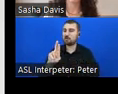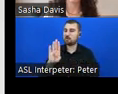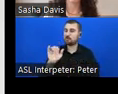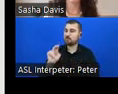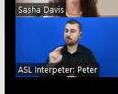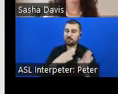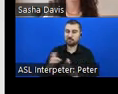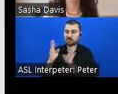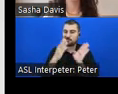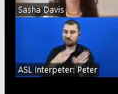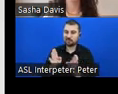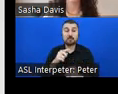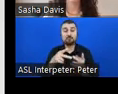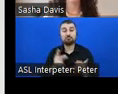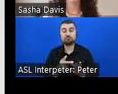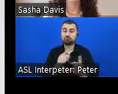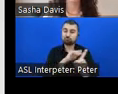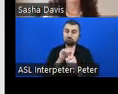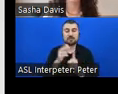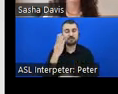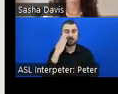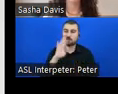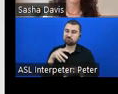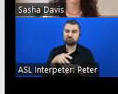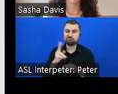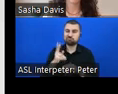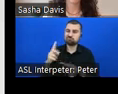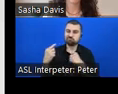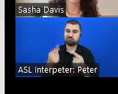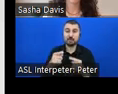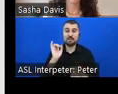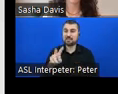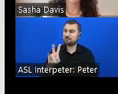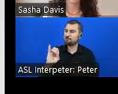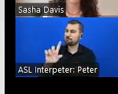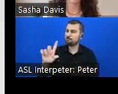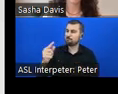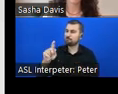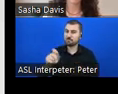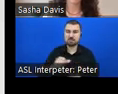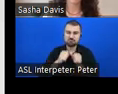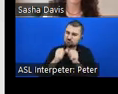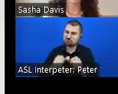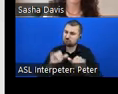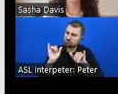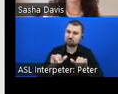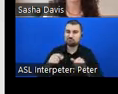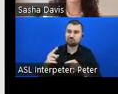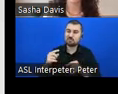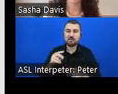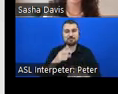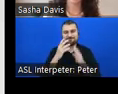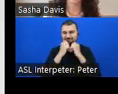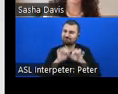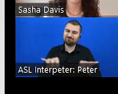place is a reminder that while steep in history, the Village remains a vital contemporary arts